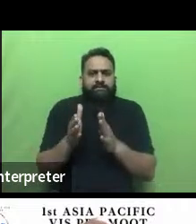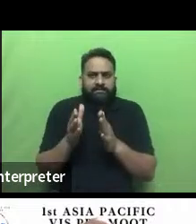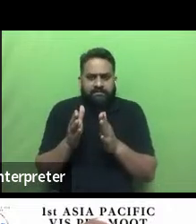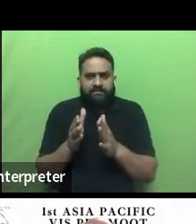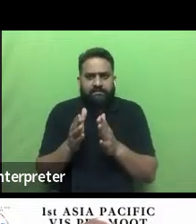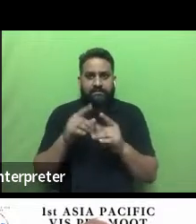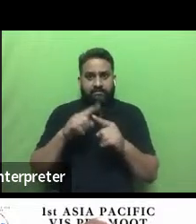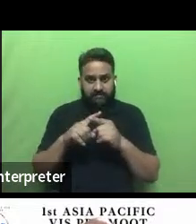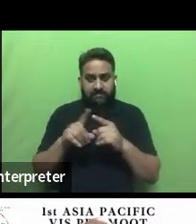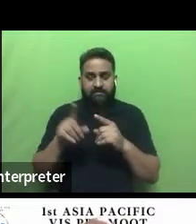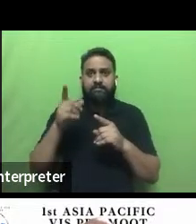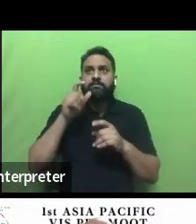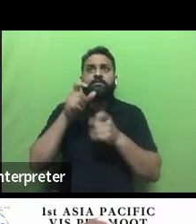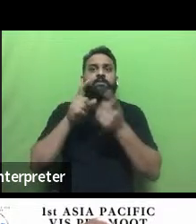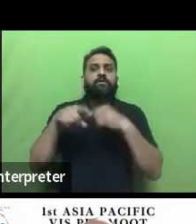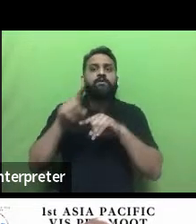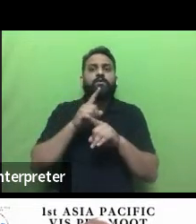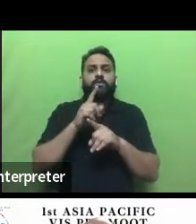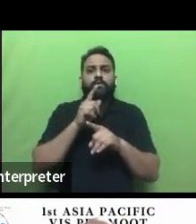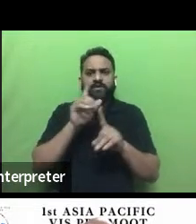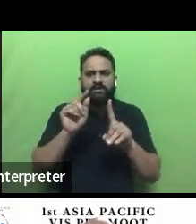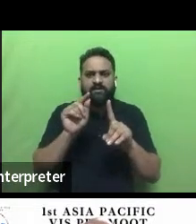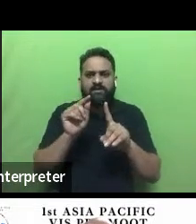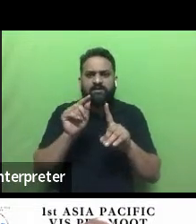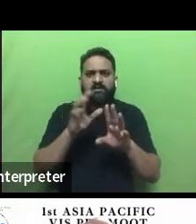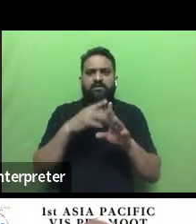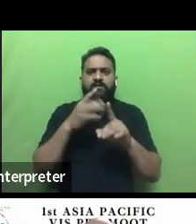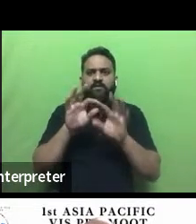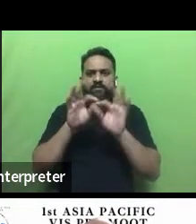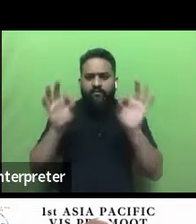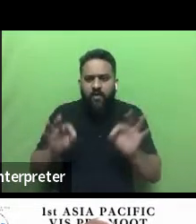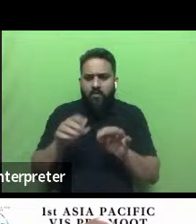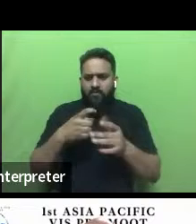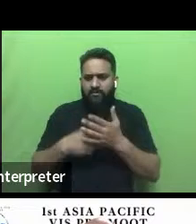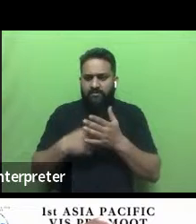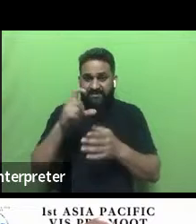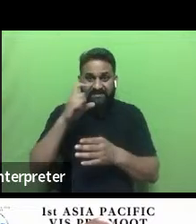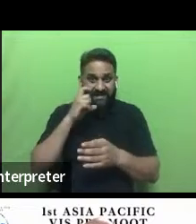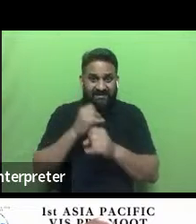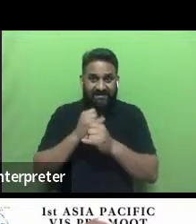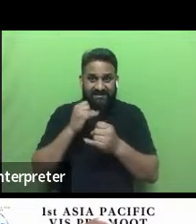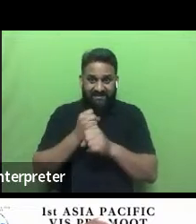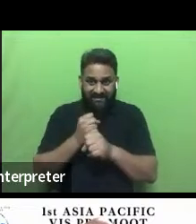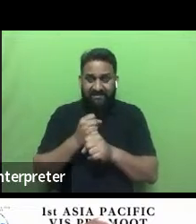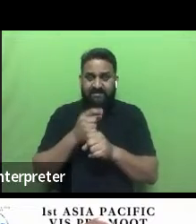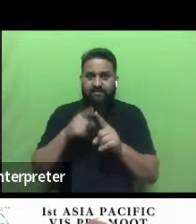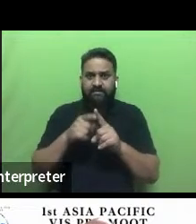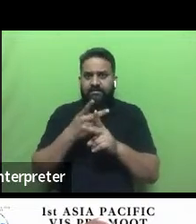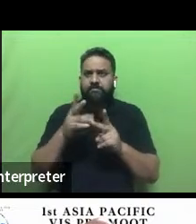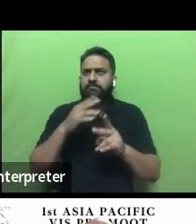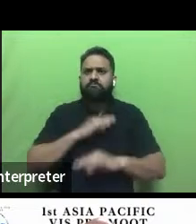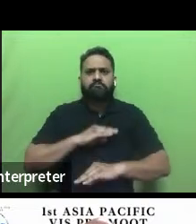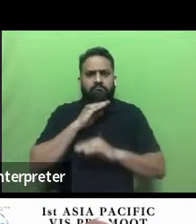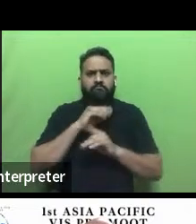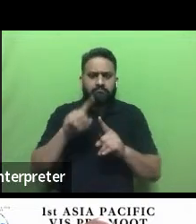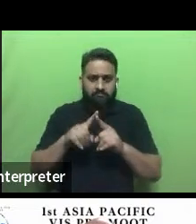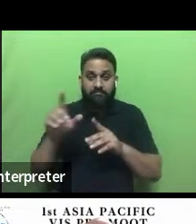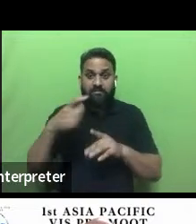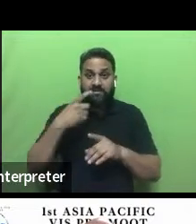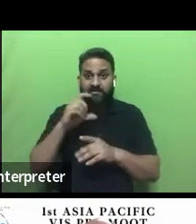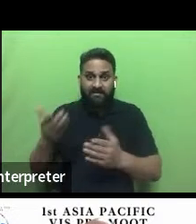as there are no, form requirements under the CISG, an oral conversation is sufficient, and the claimant cannot be